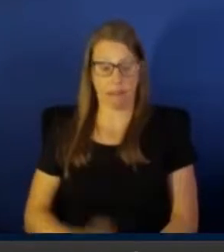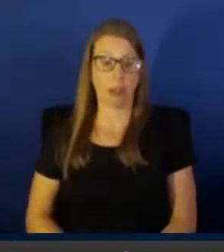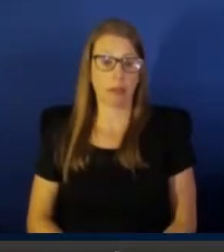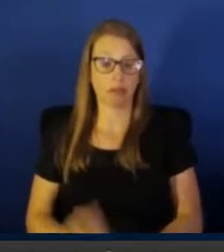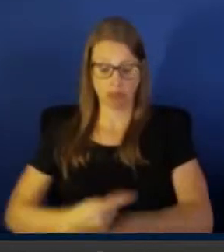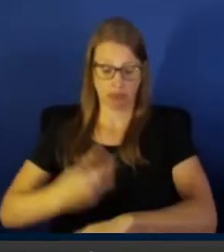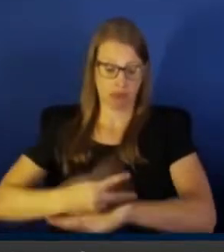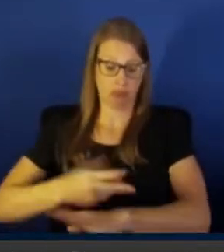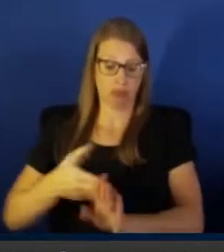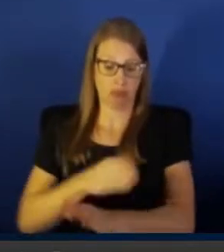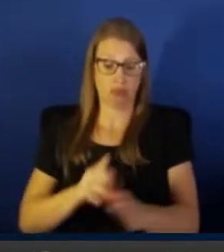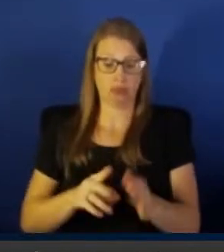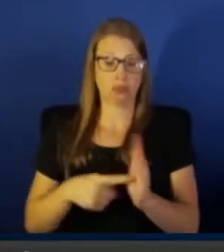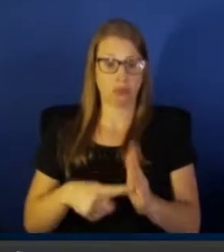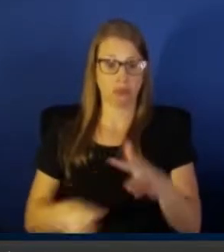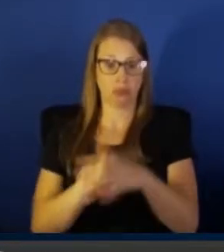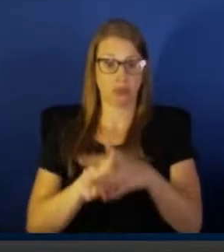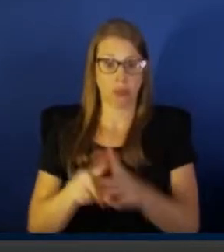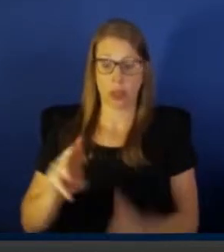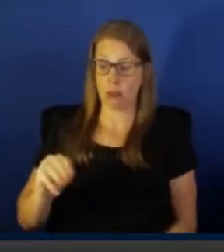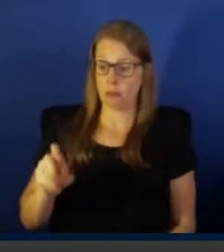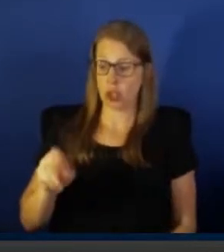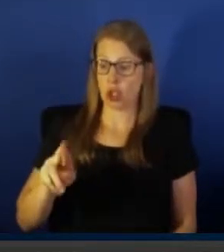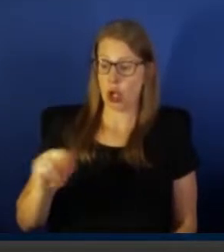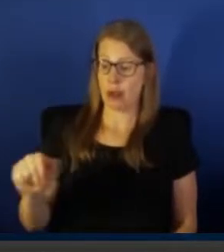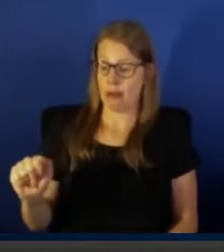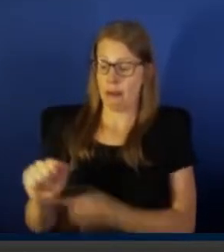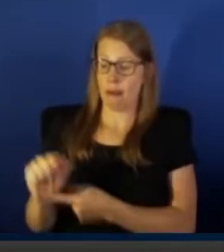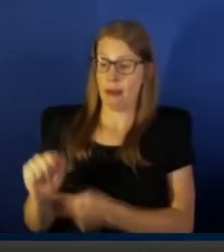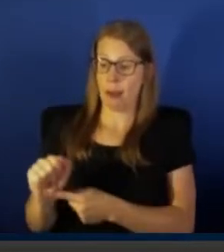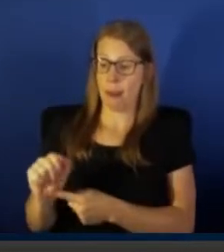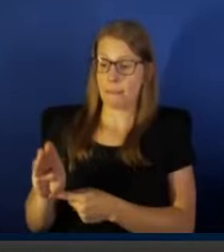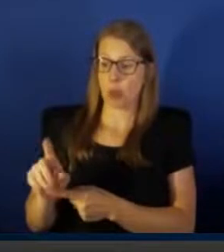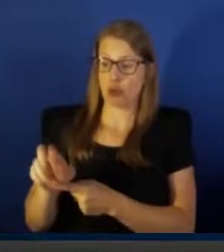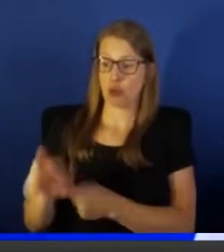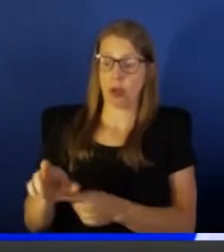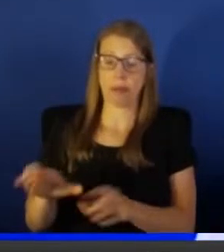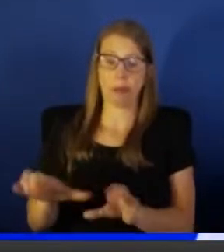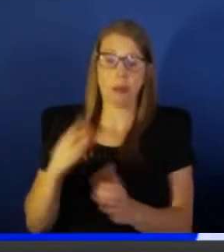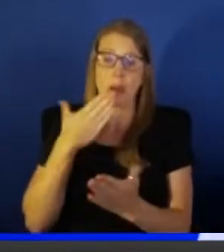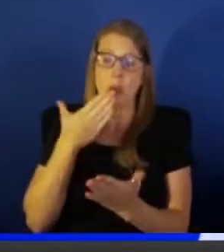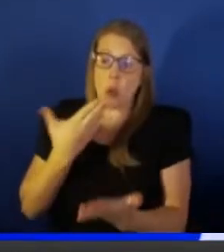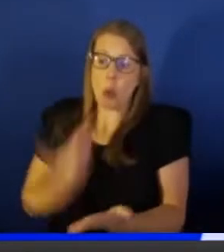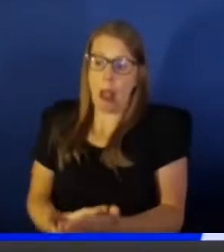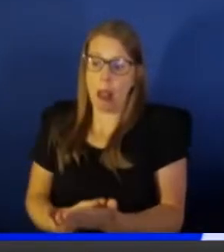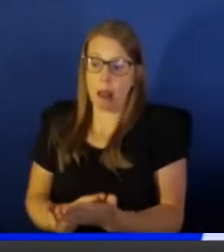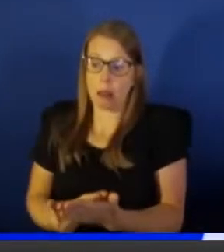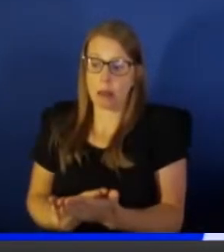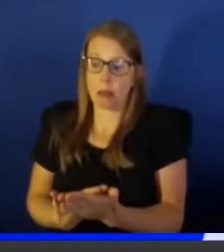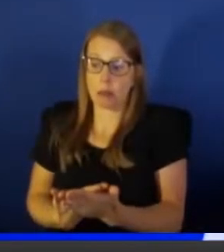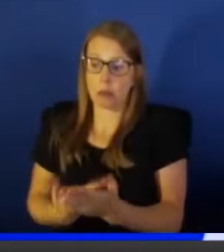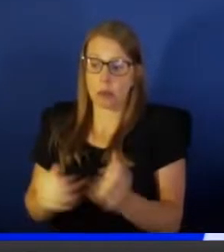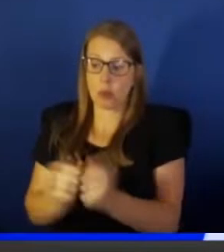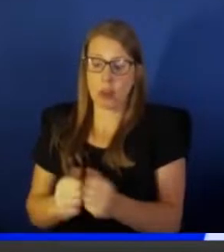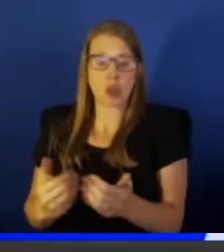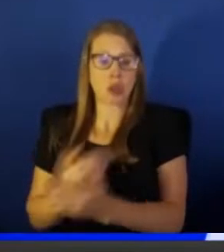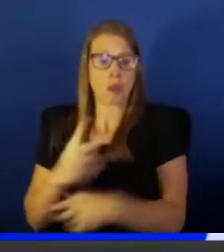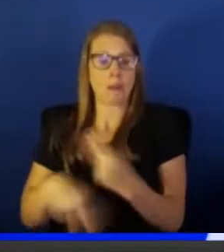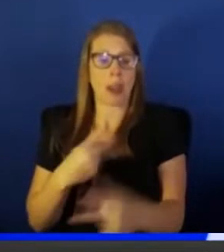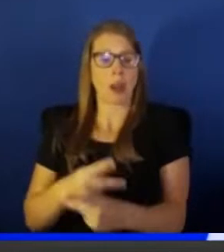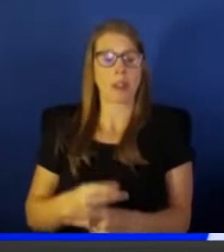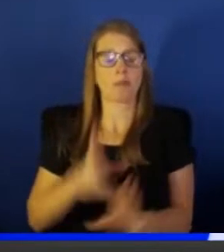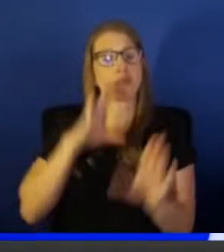word that Moderna booster is performing well against those newer variants? Yeah, really, I think what they're looking at mostly